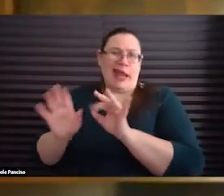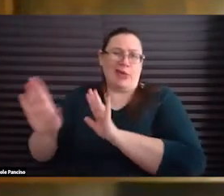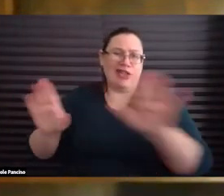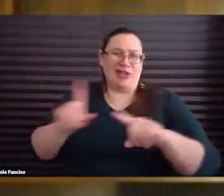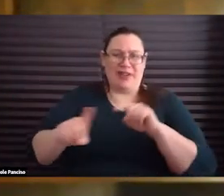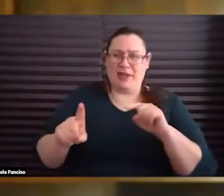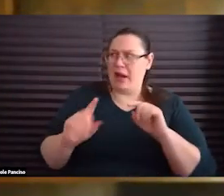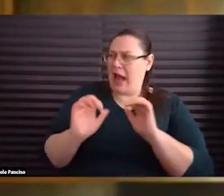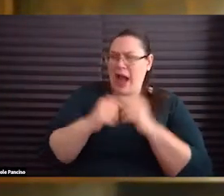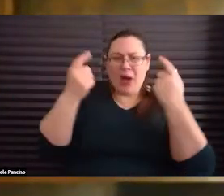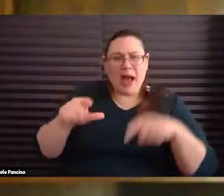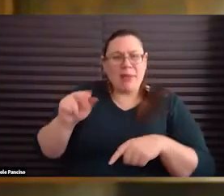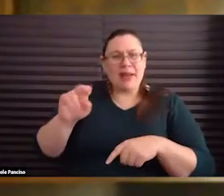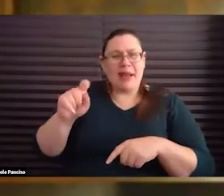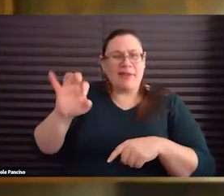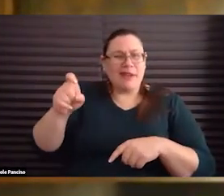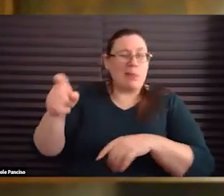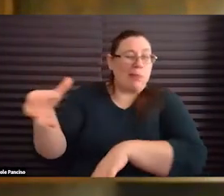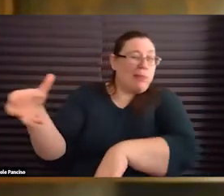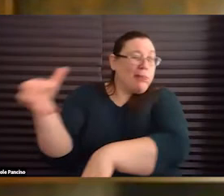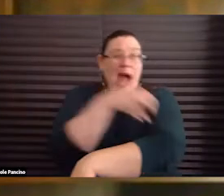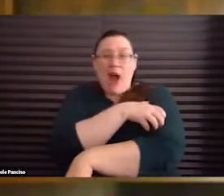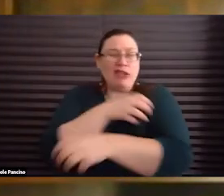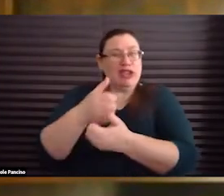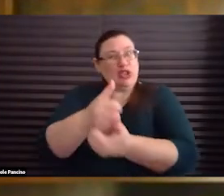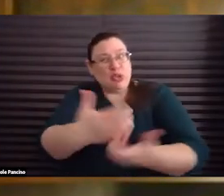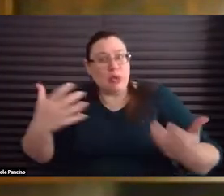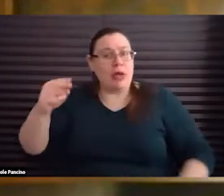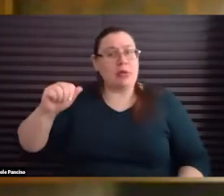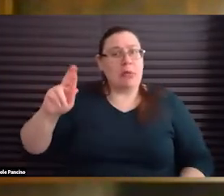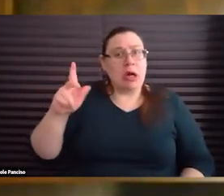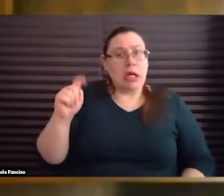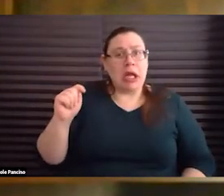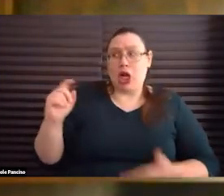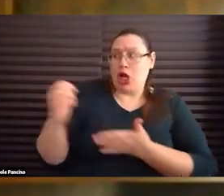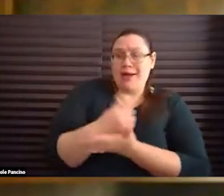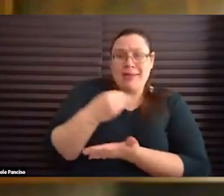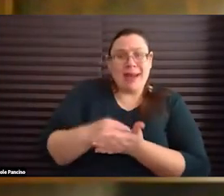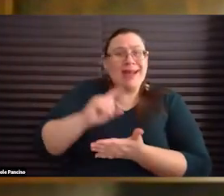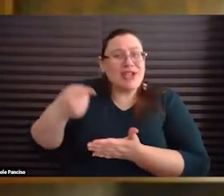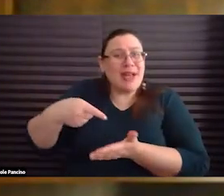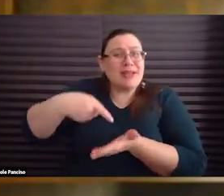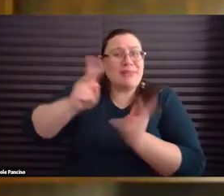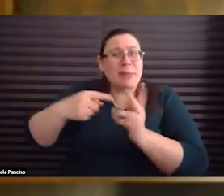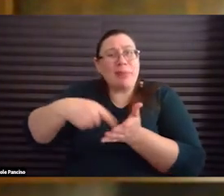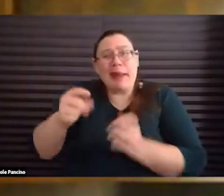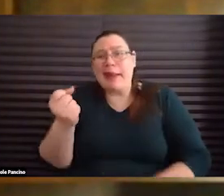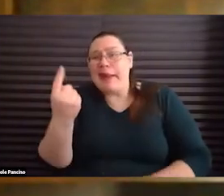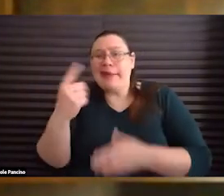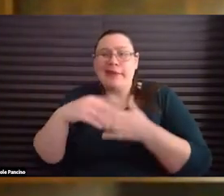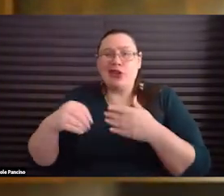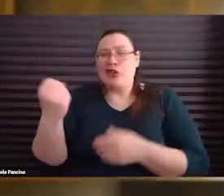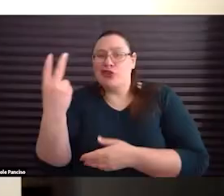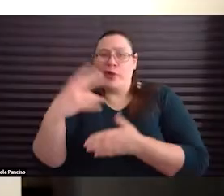so powerful and their market share is so great when they're just earning their money from people paying $11 or $12, whatever you have